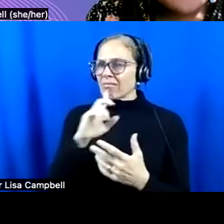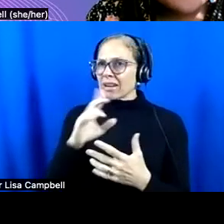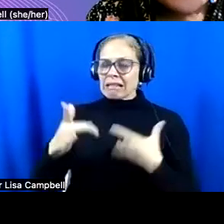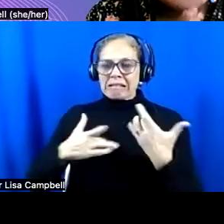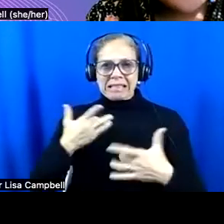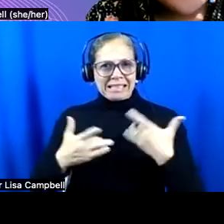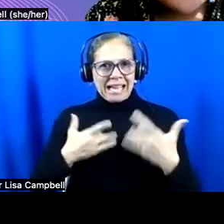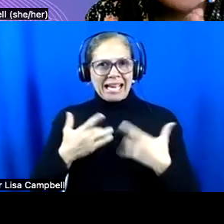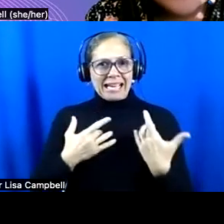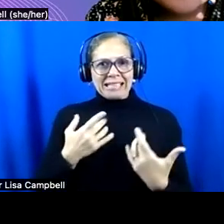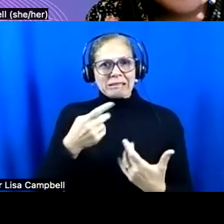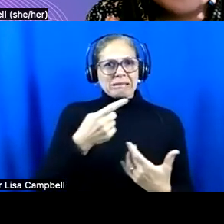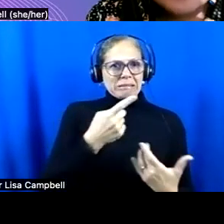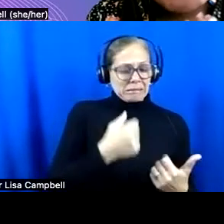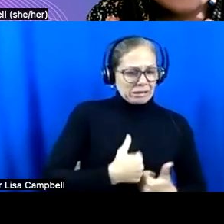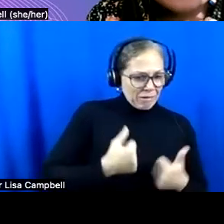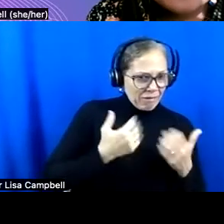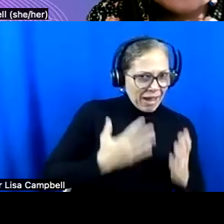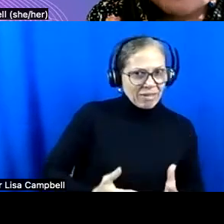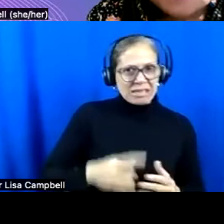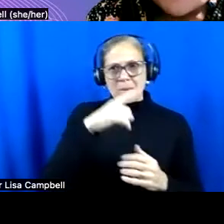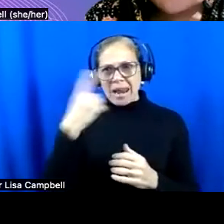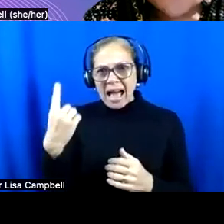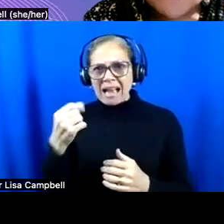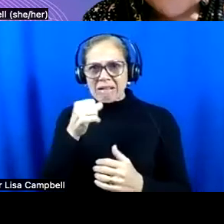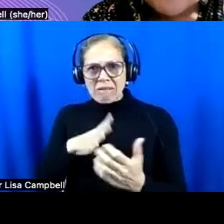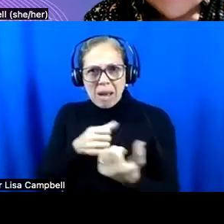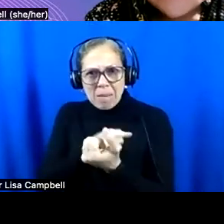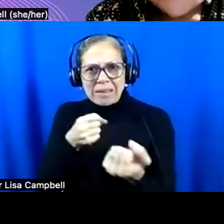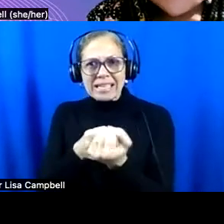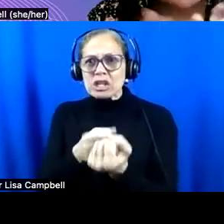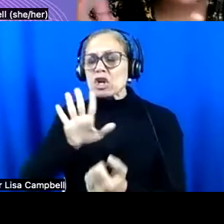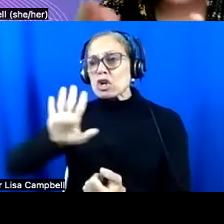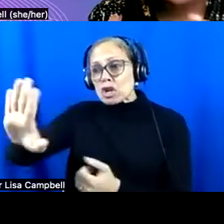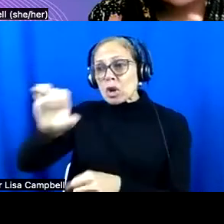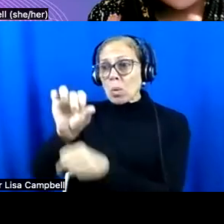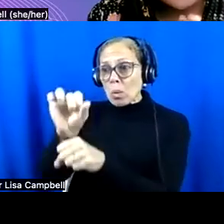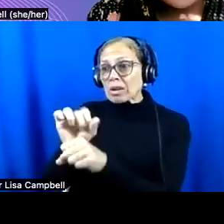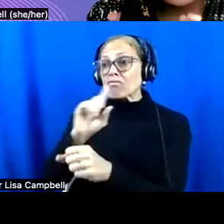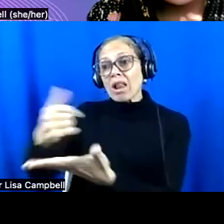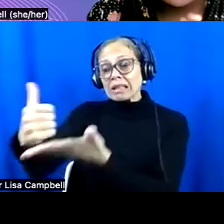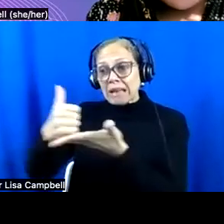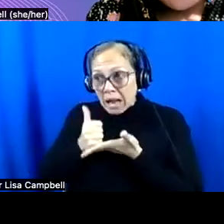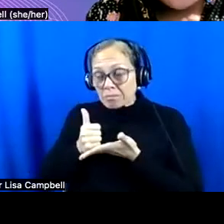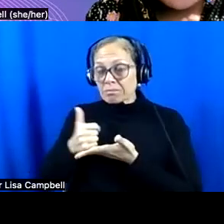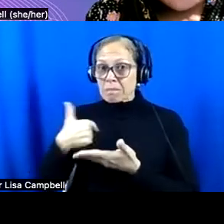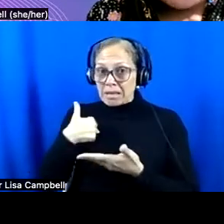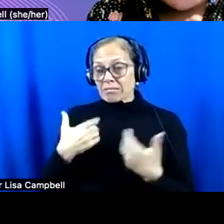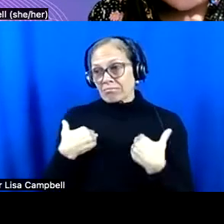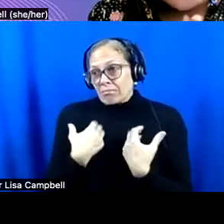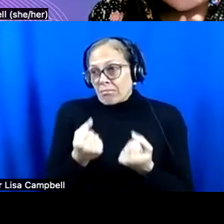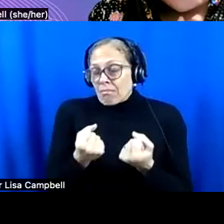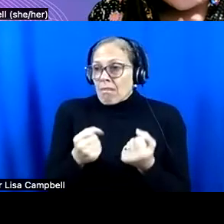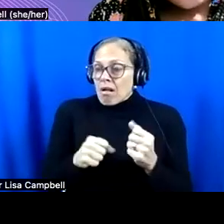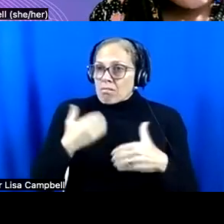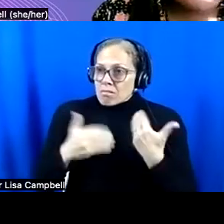of you and your work and your contributions have meant so much to me and my survival and my healing. And so this is just such a reward for me to be